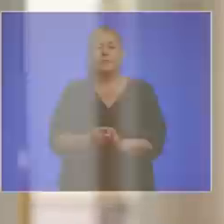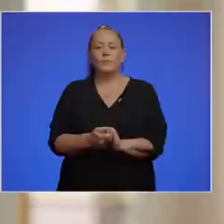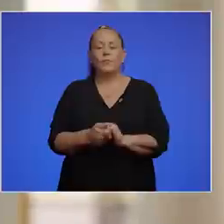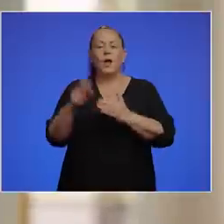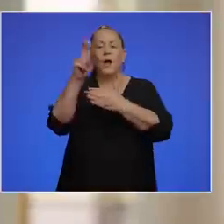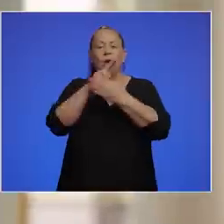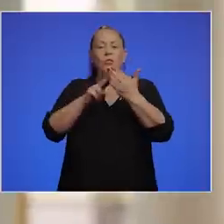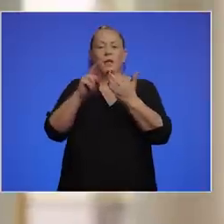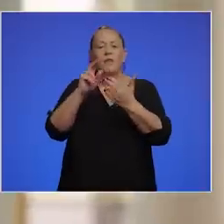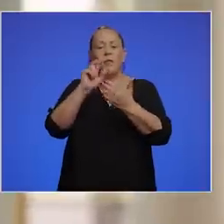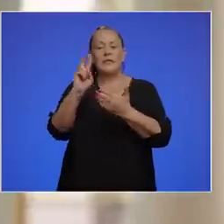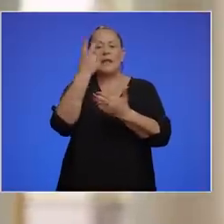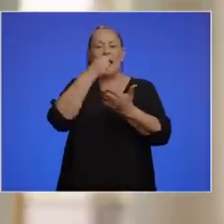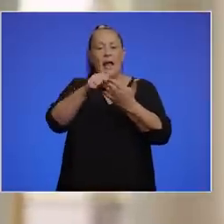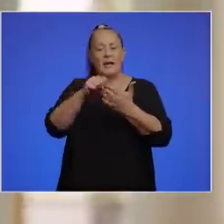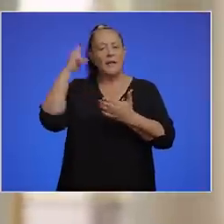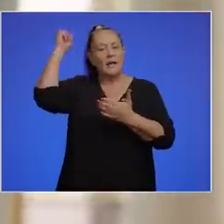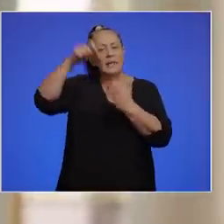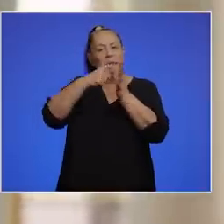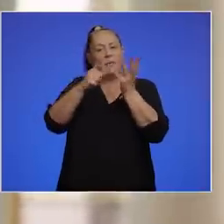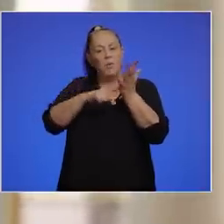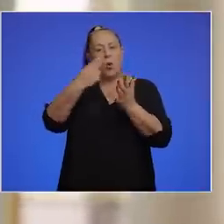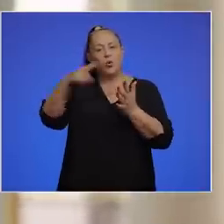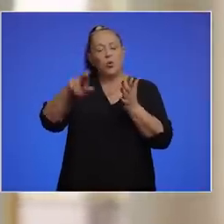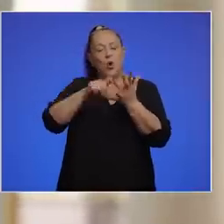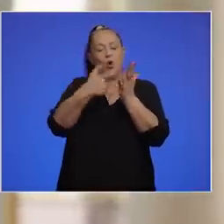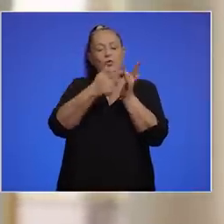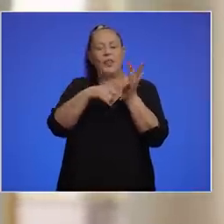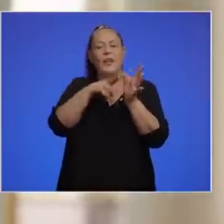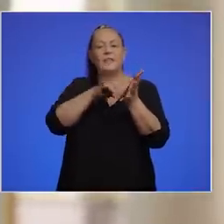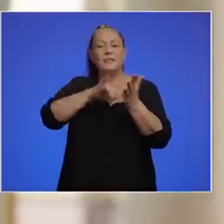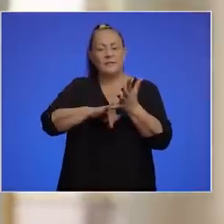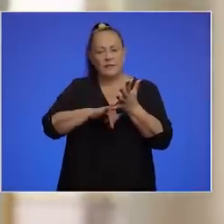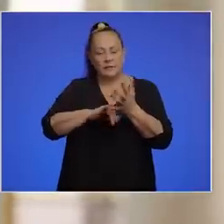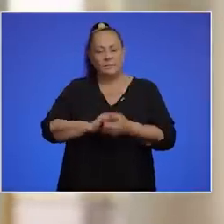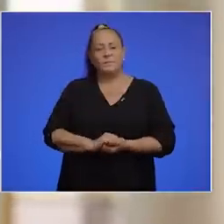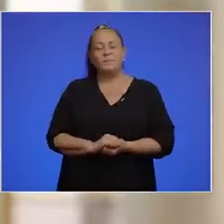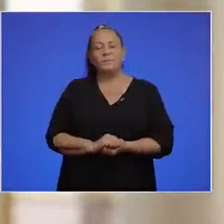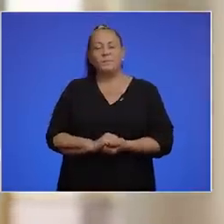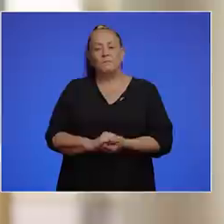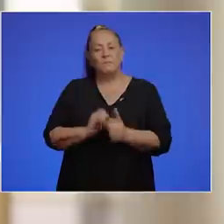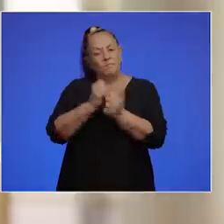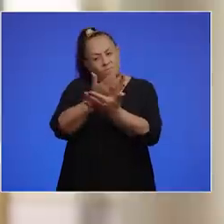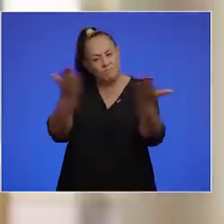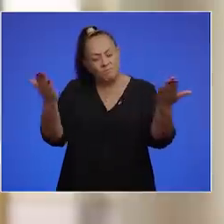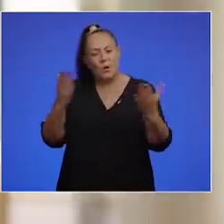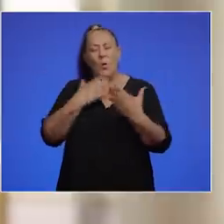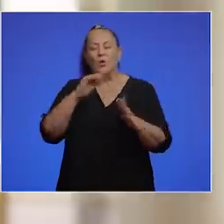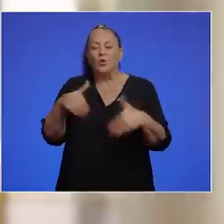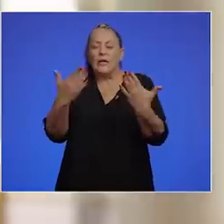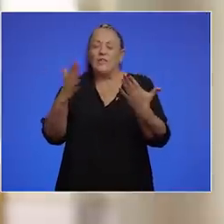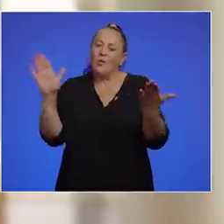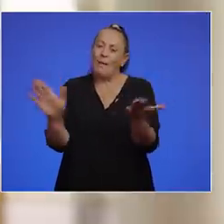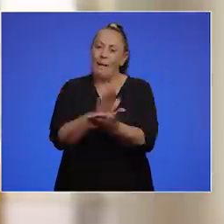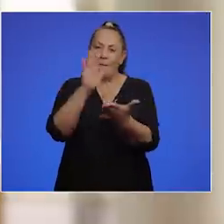A reading from the second letter of St. Paul to the Corinthians Brothers, we wish you happiness Try to grow